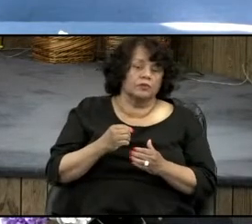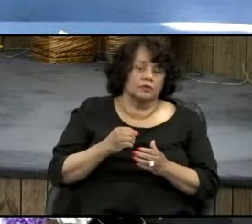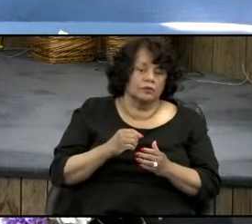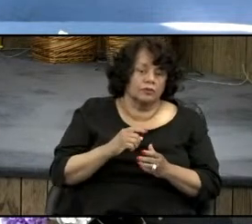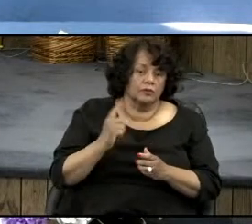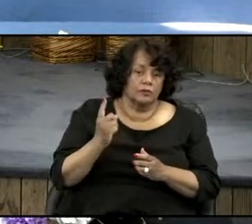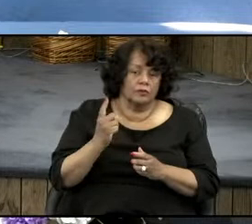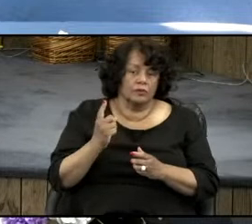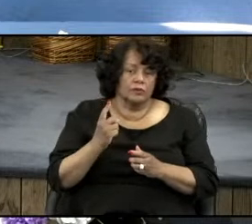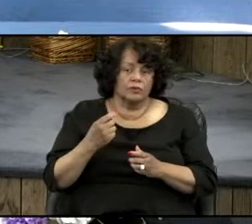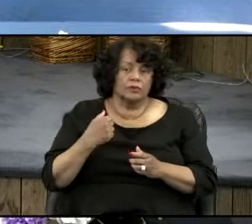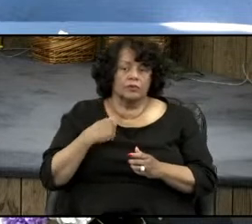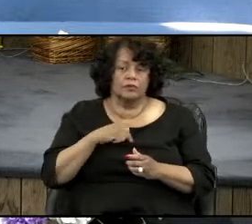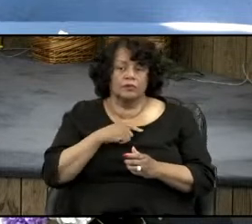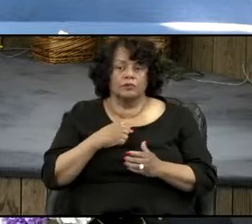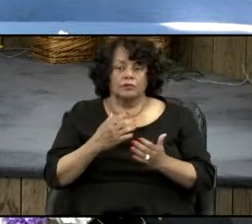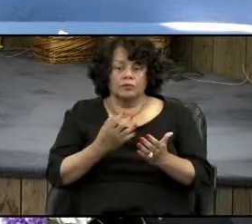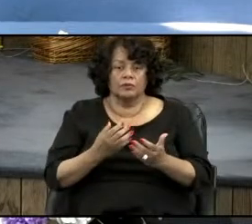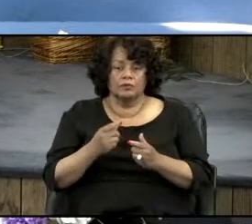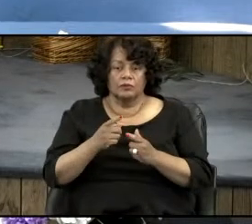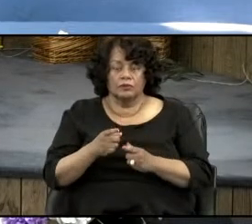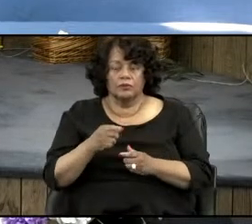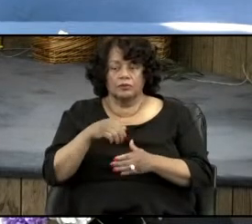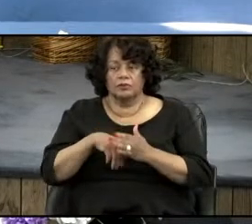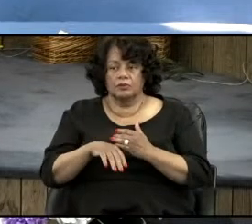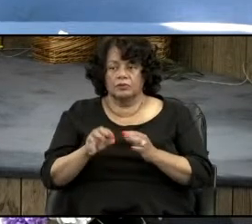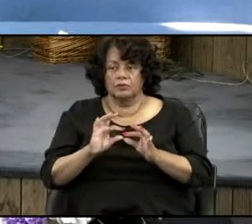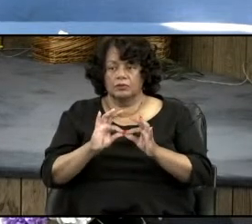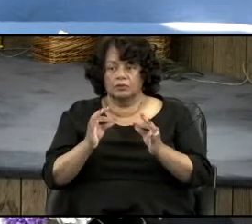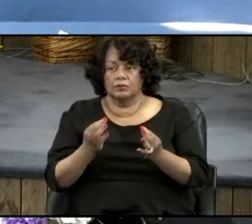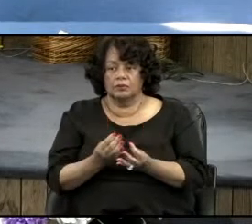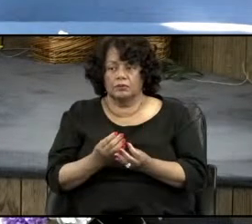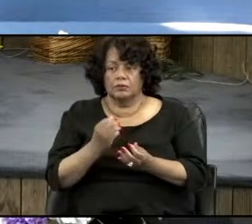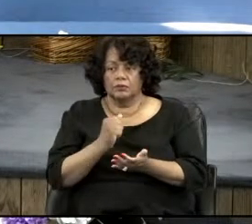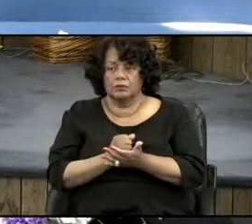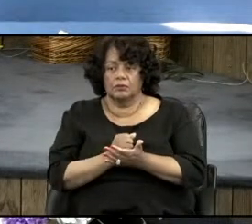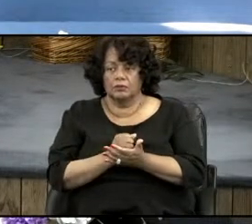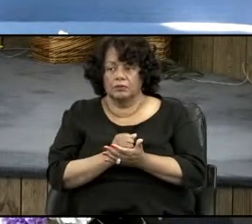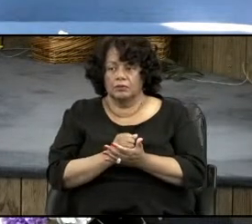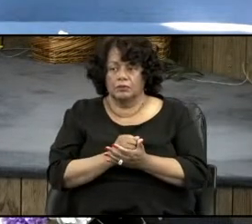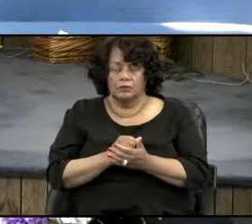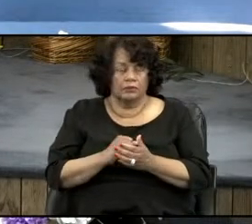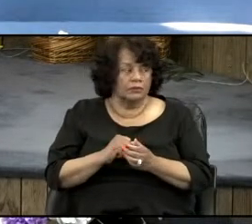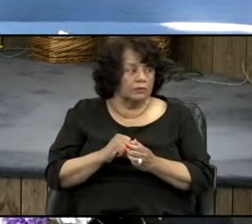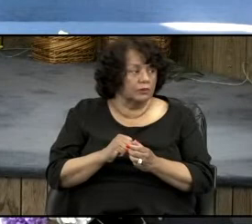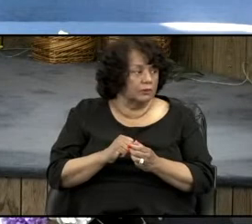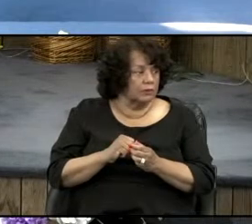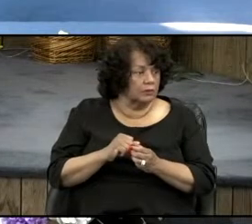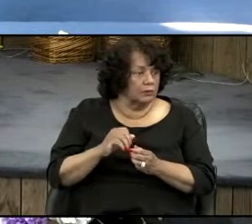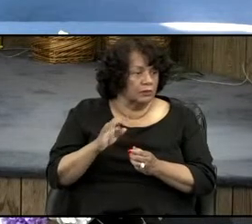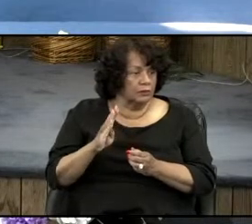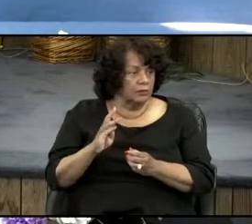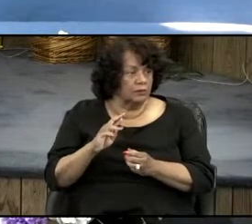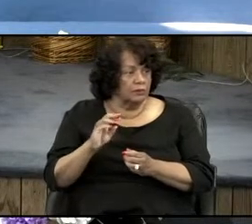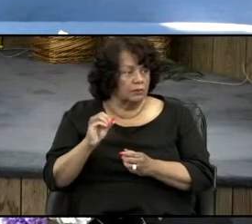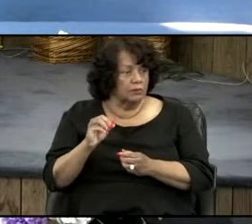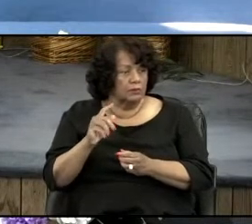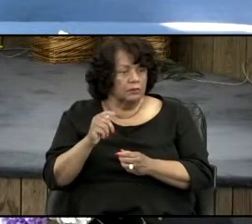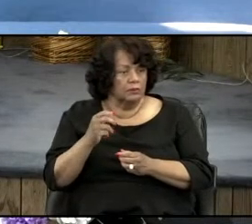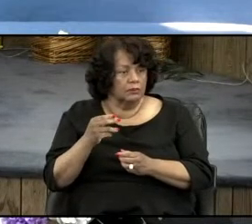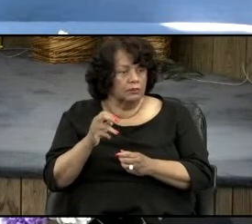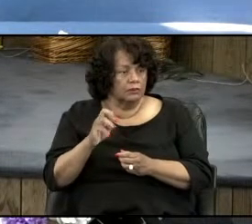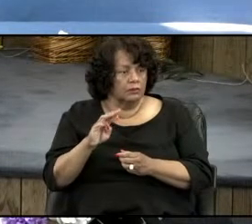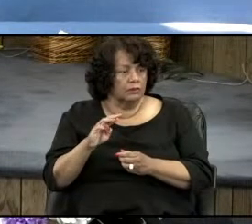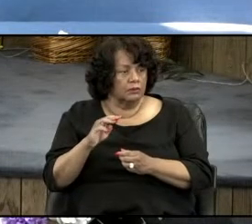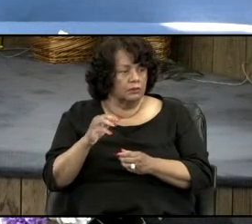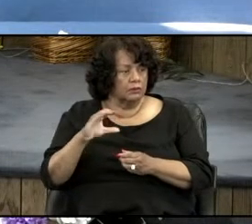want you in the family. Is that right? Amen, amen. All right, so is Brother Carey here today?